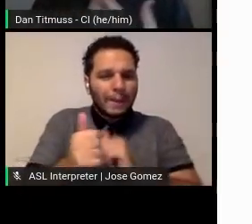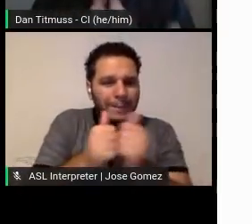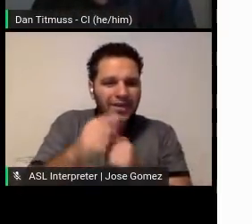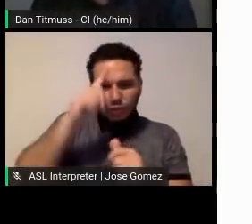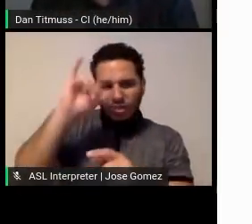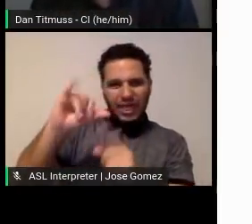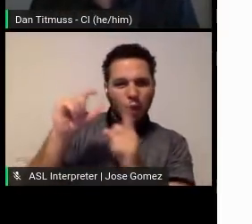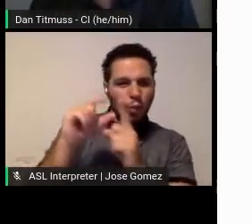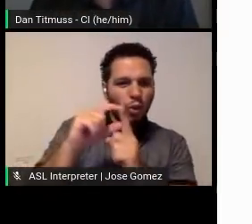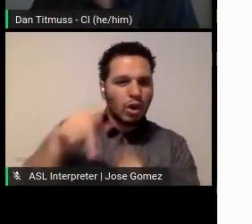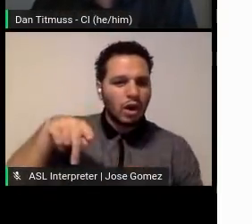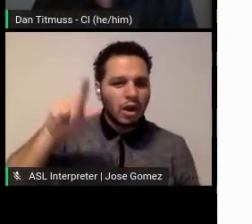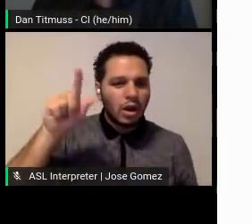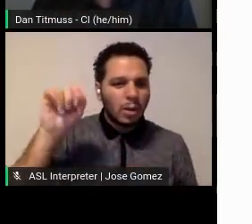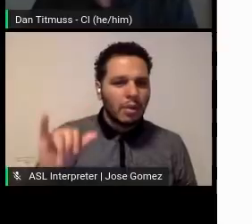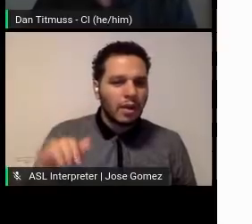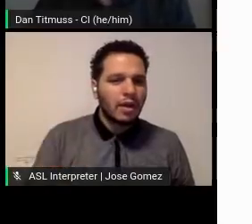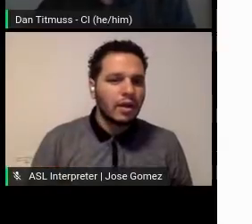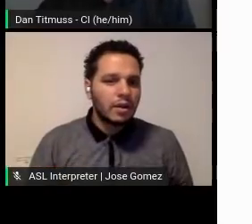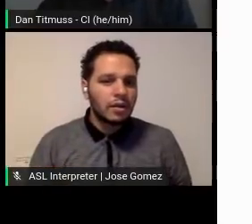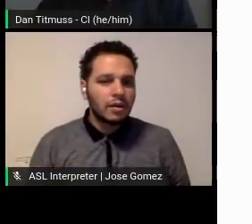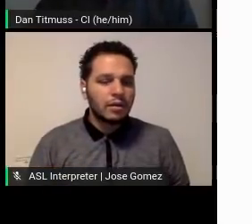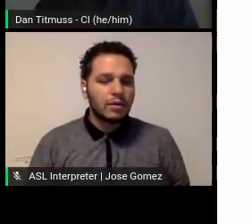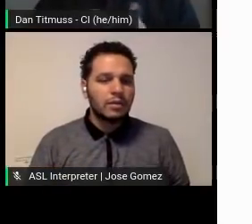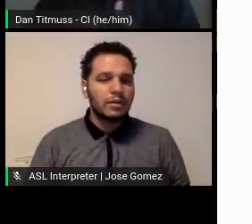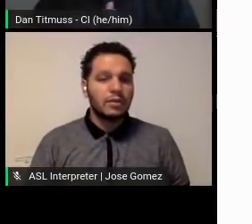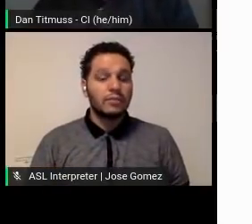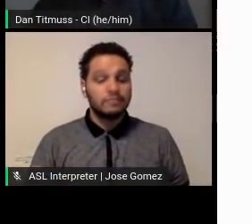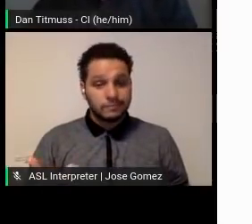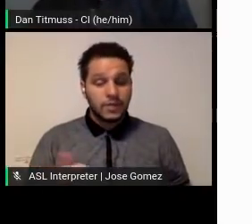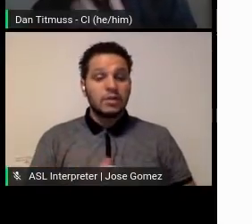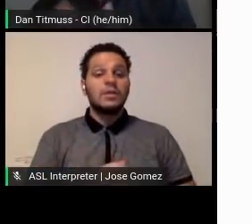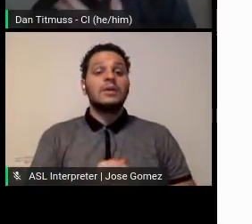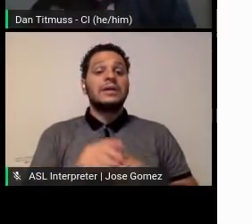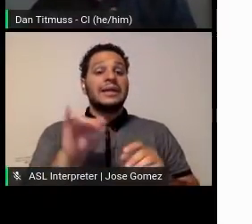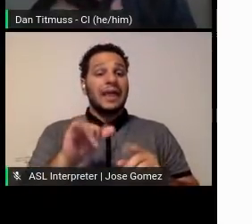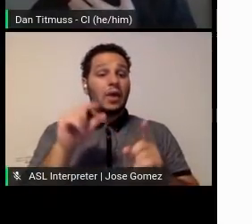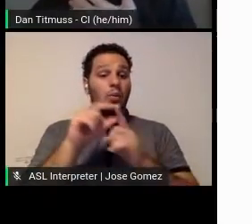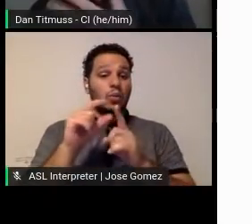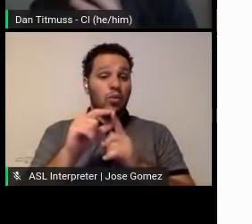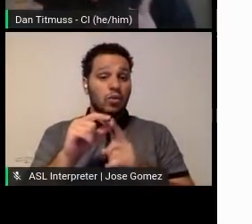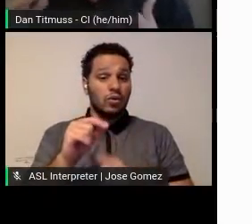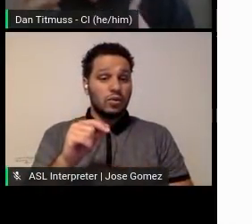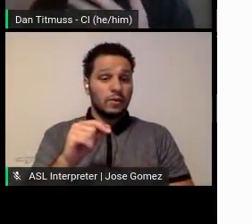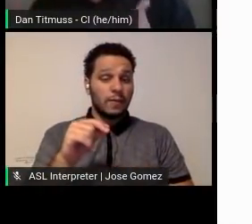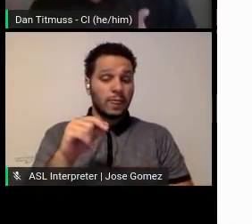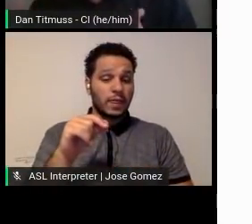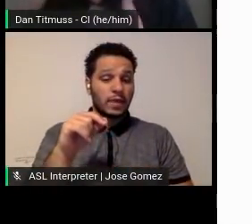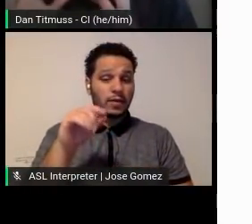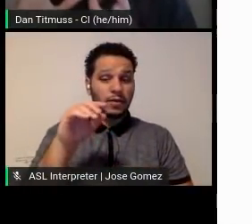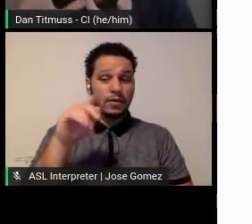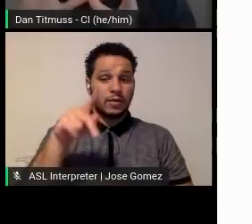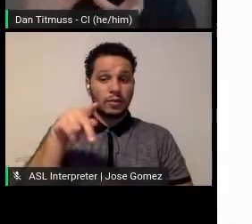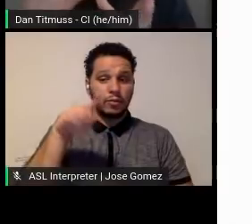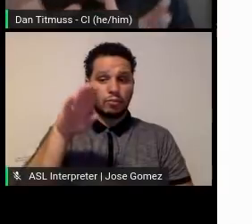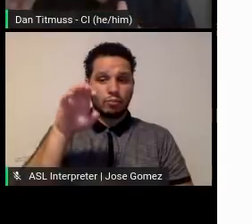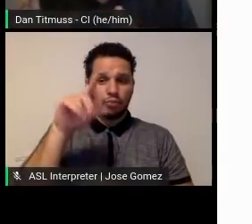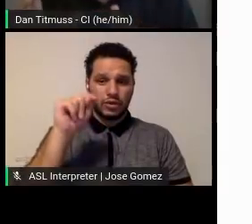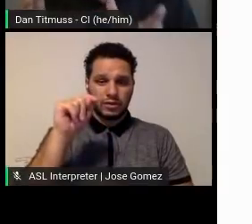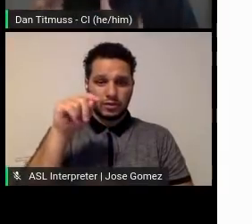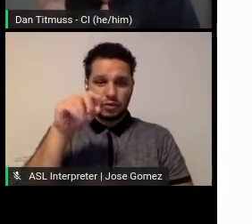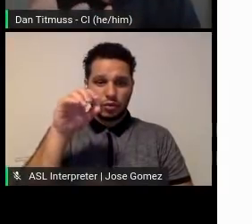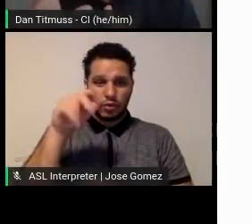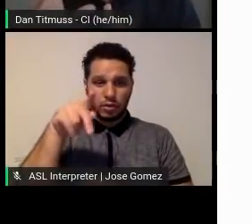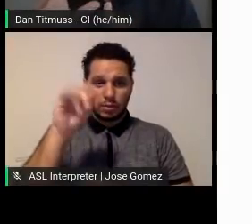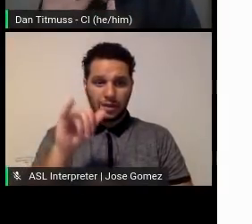or may just naturally be ranking with not much effort. Similarly, the term Bertolt Brecht play written for the modern age, set in